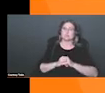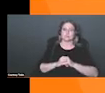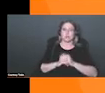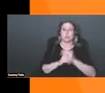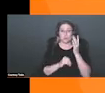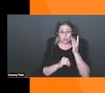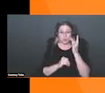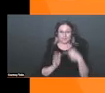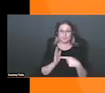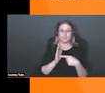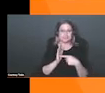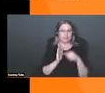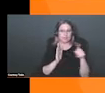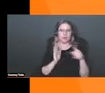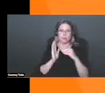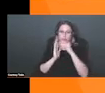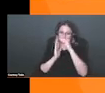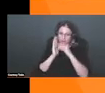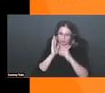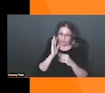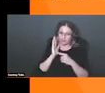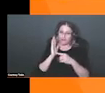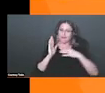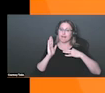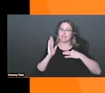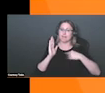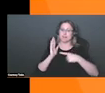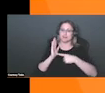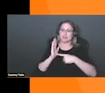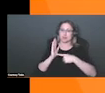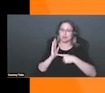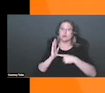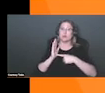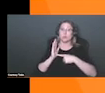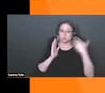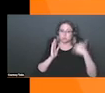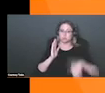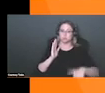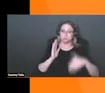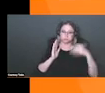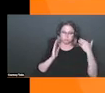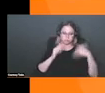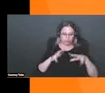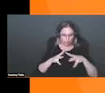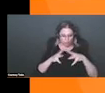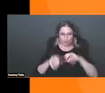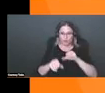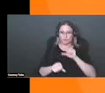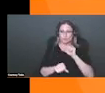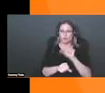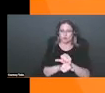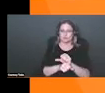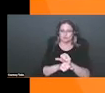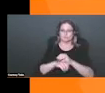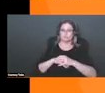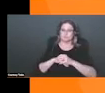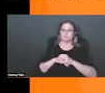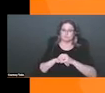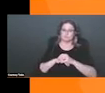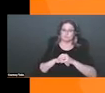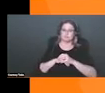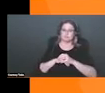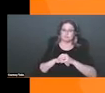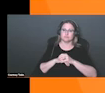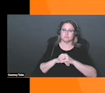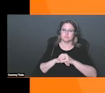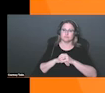preparing one of these proposals or applications is a lot of work. And it gets easier